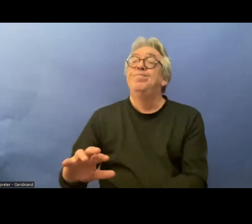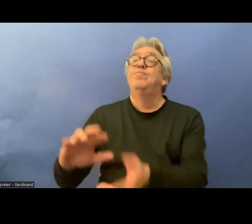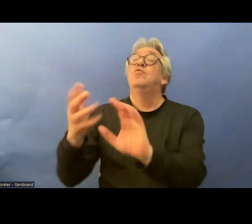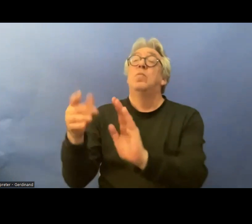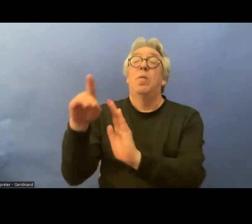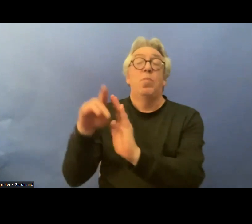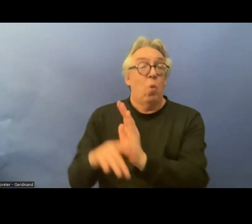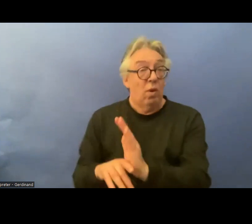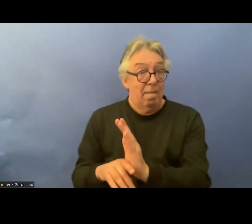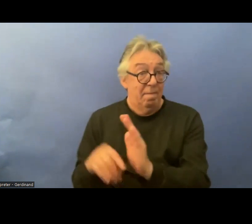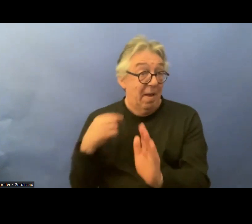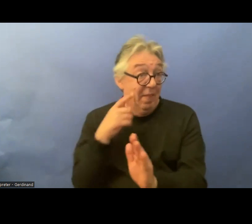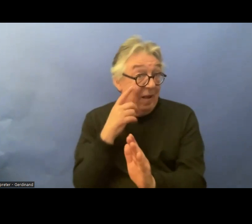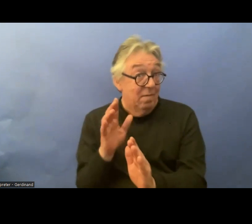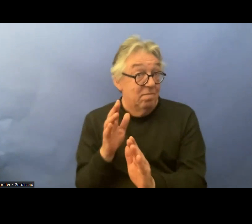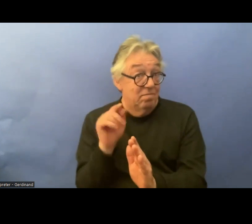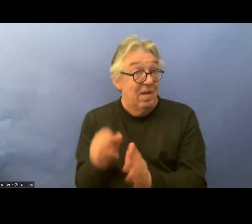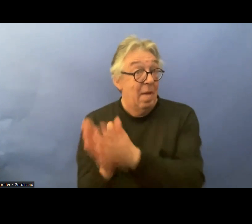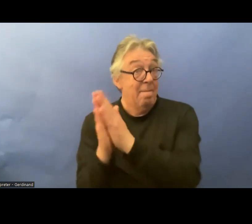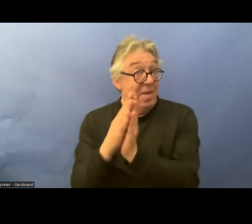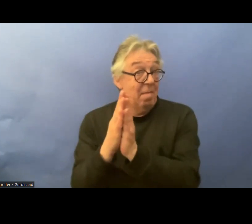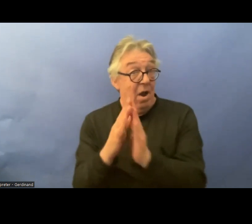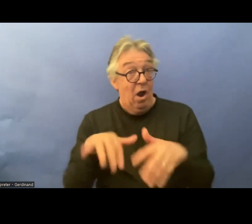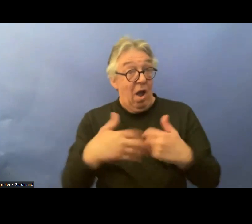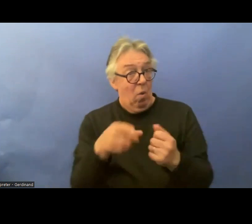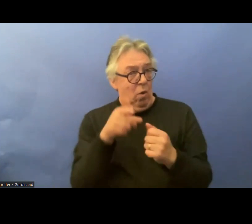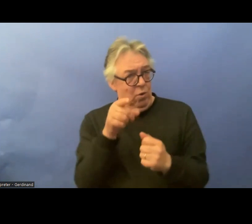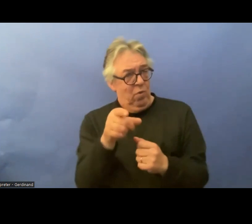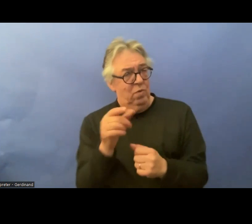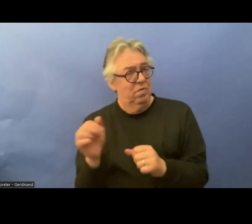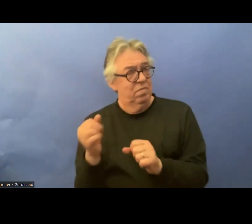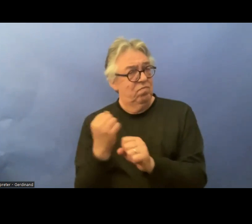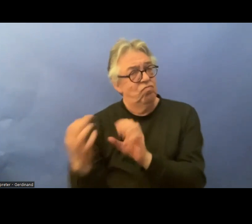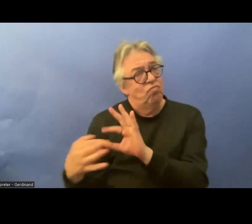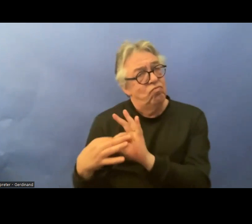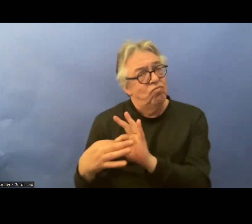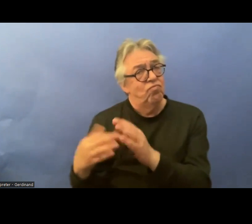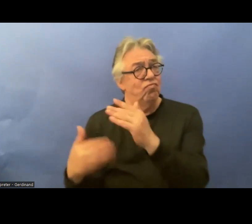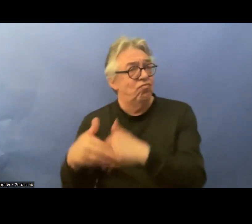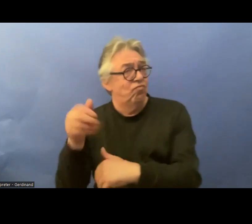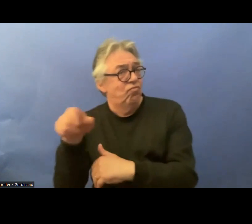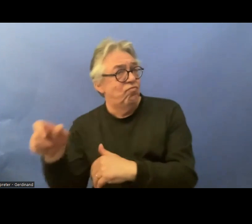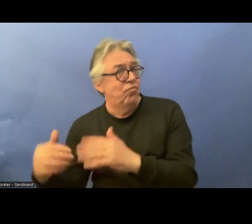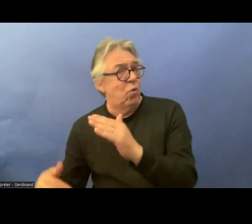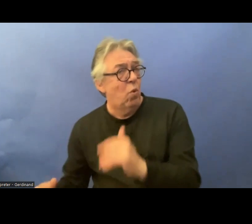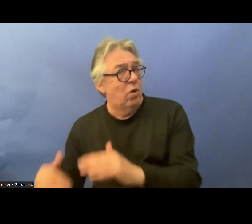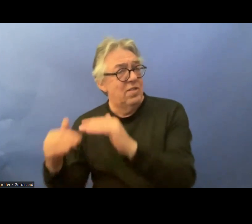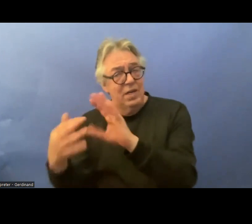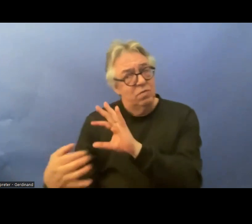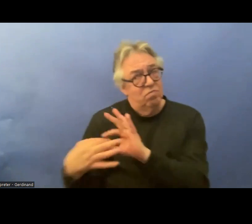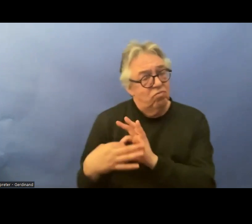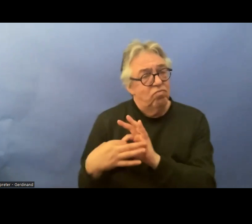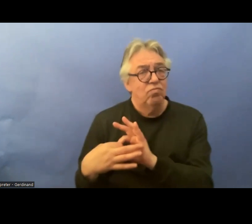program cycle in Myanmar and other countries. And indeed, also many thanks for putting different questions in the table